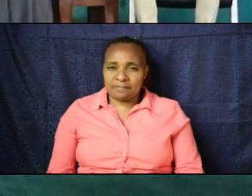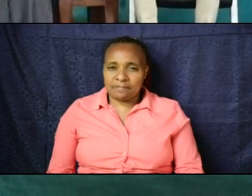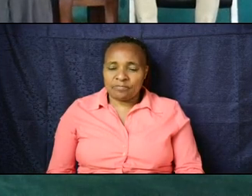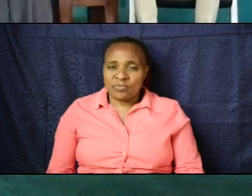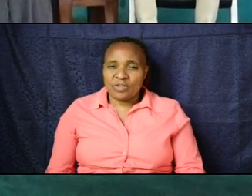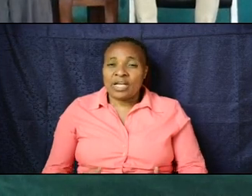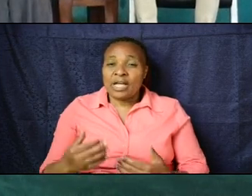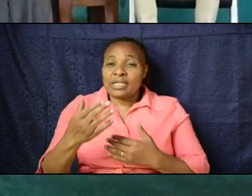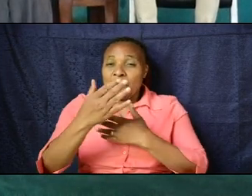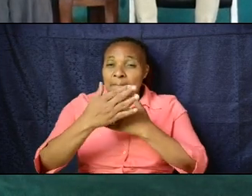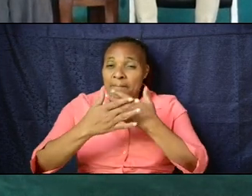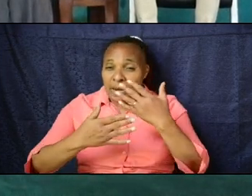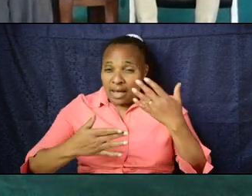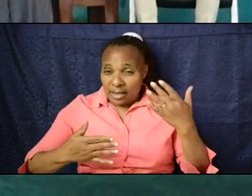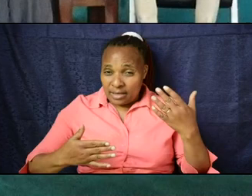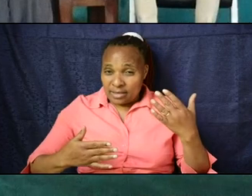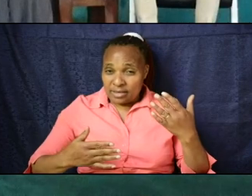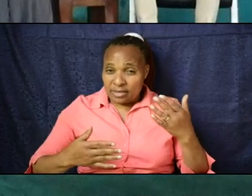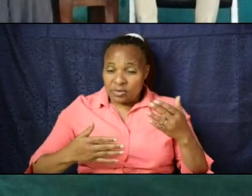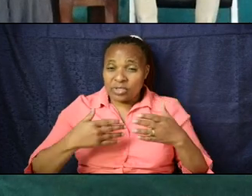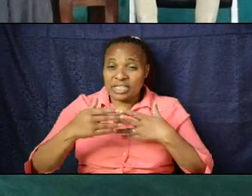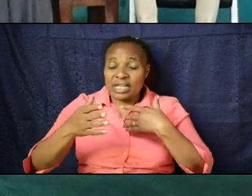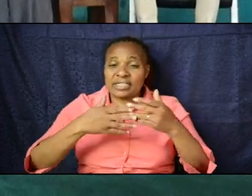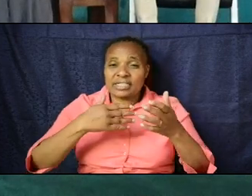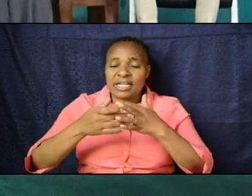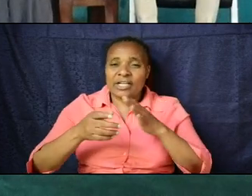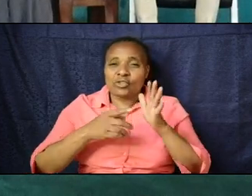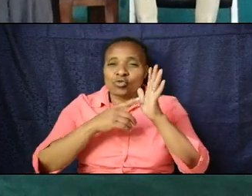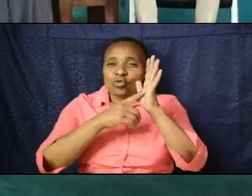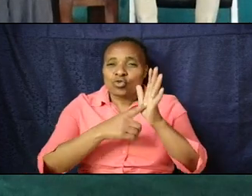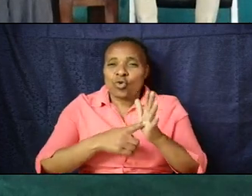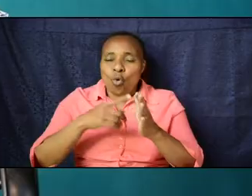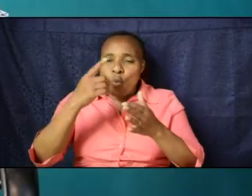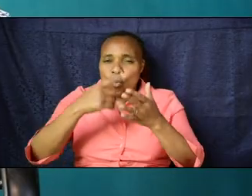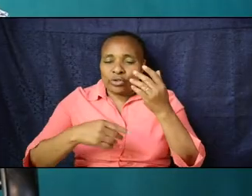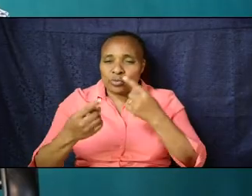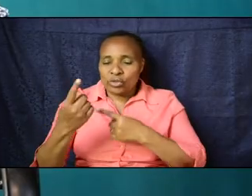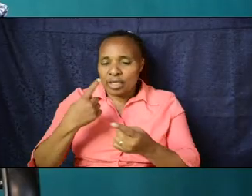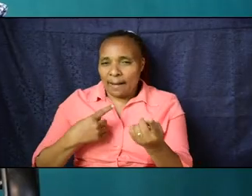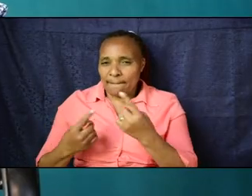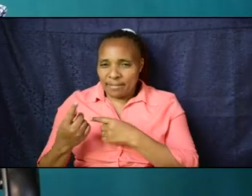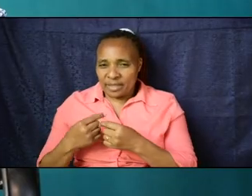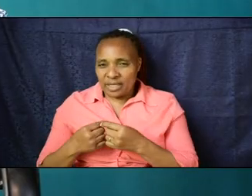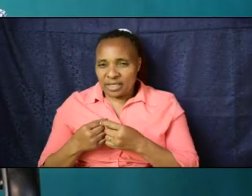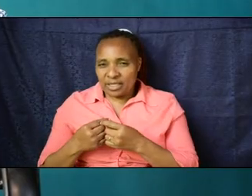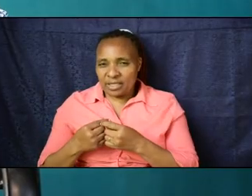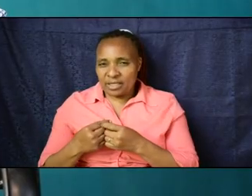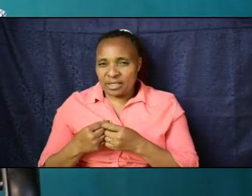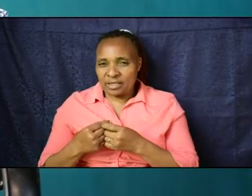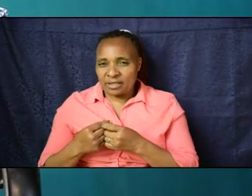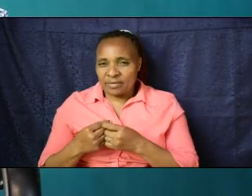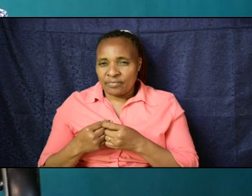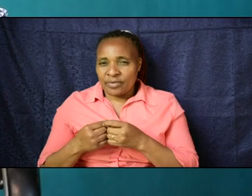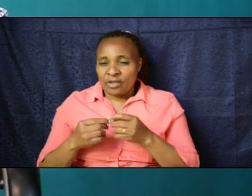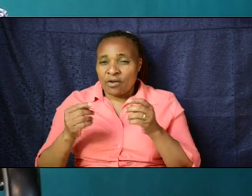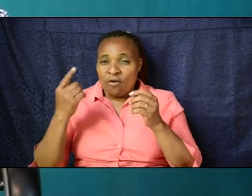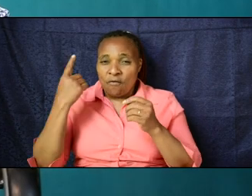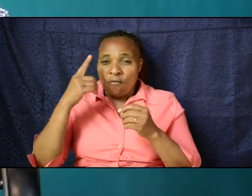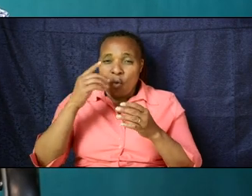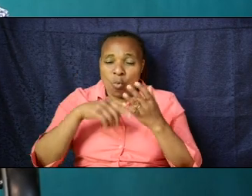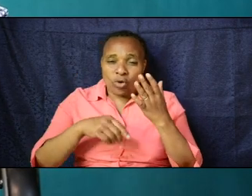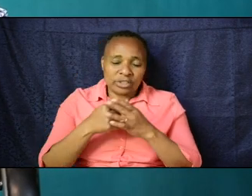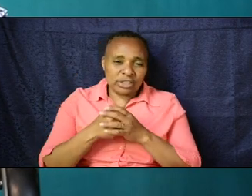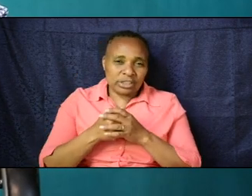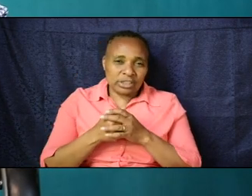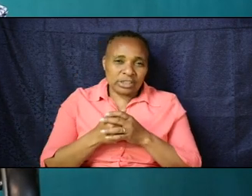The blood was a symbol to show of what was coming, as Jonas said, a